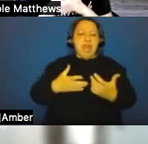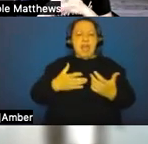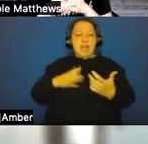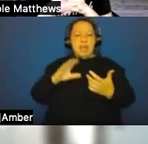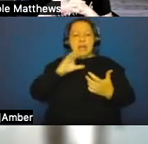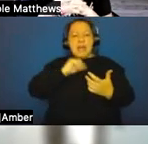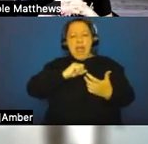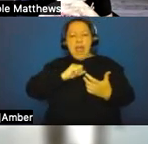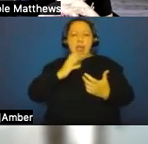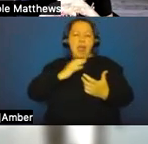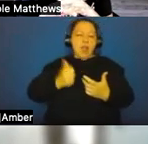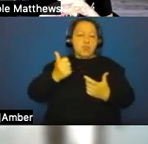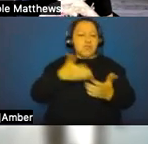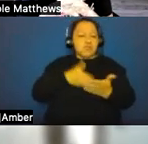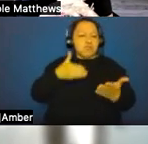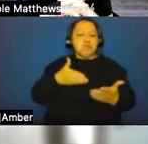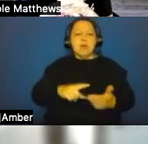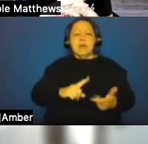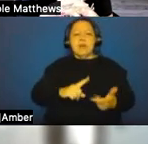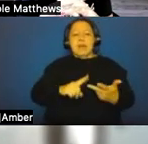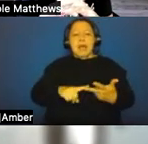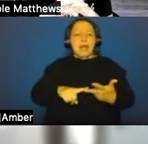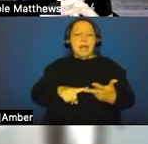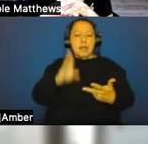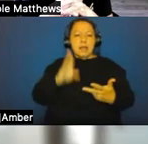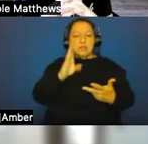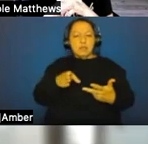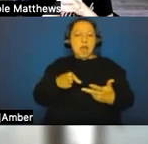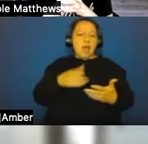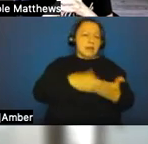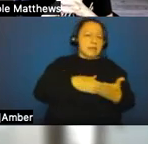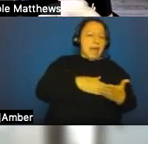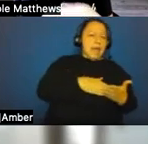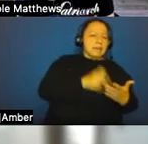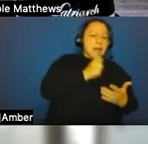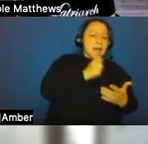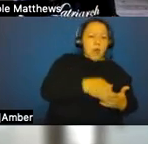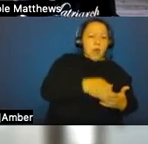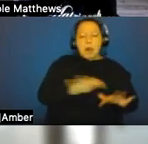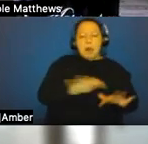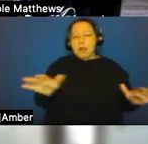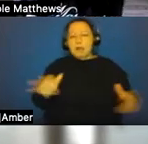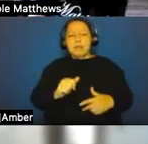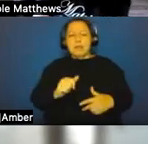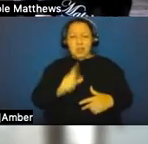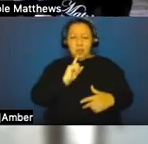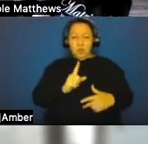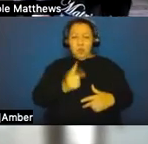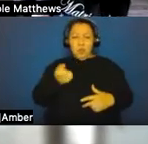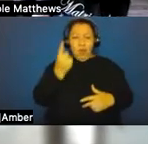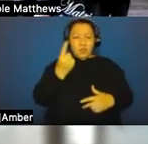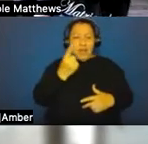I think it's really important that we have an understanding about what these are and that we understand how they